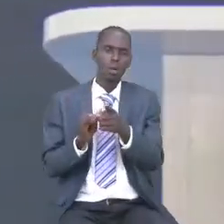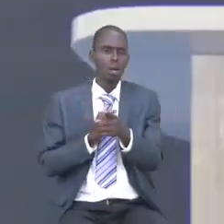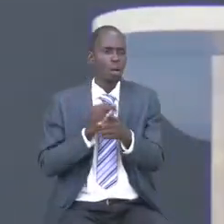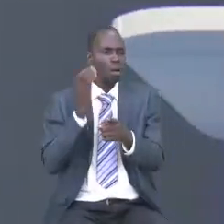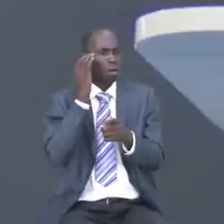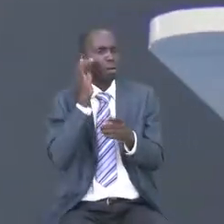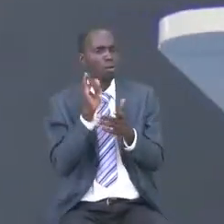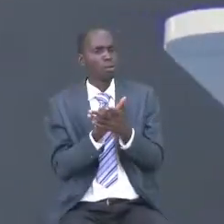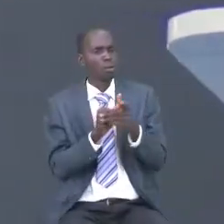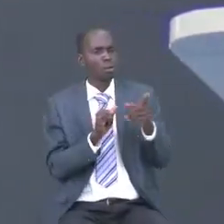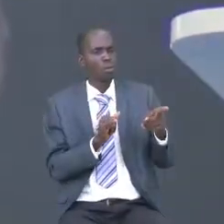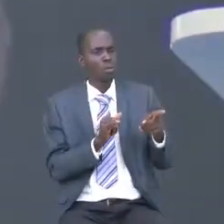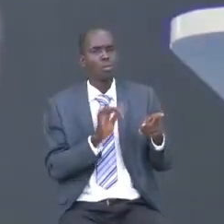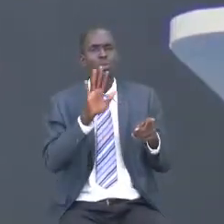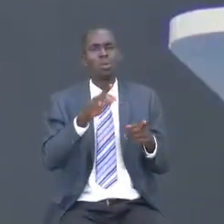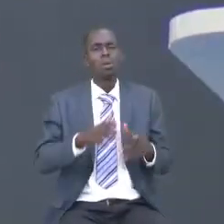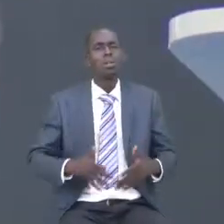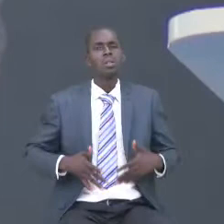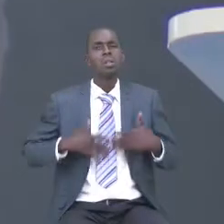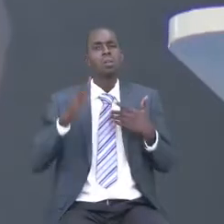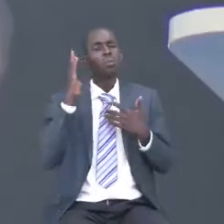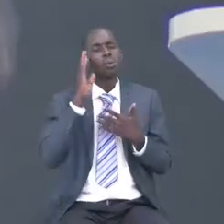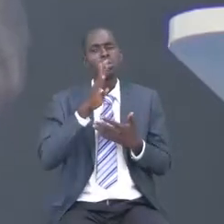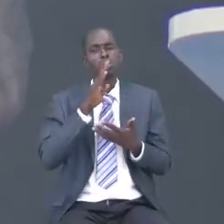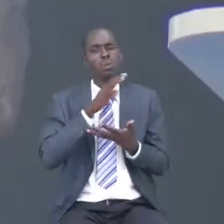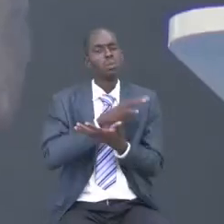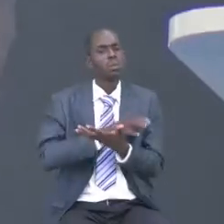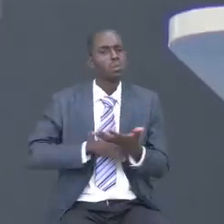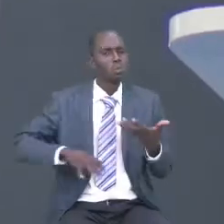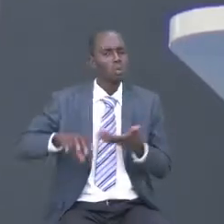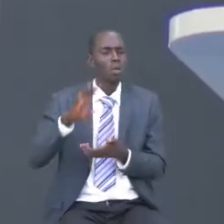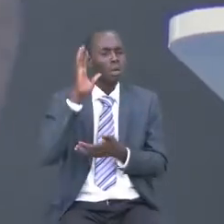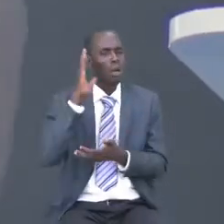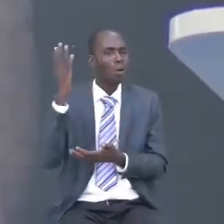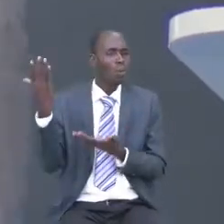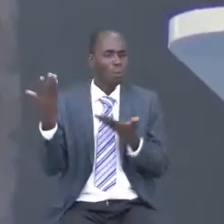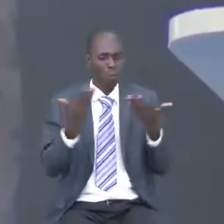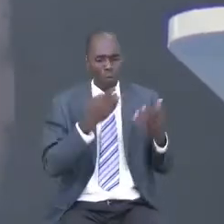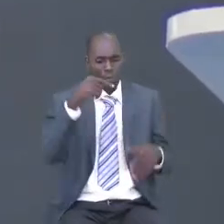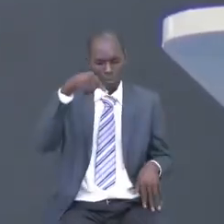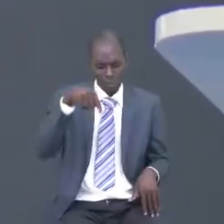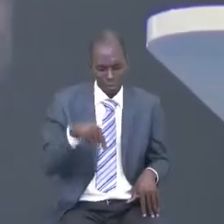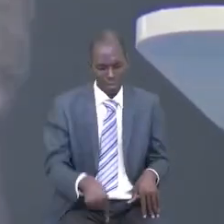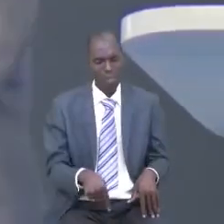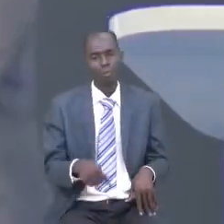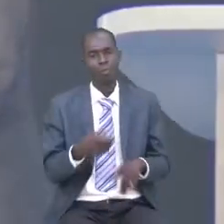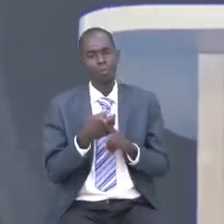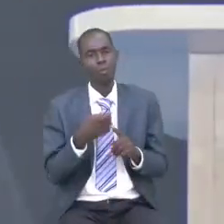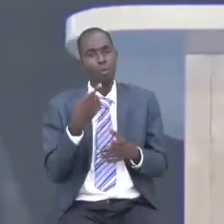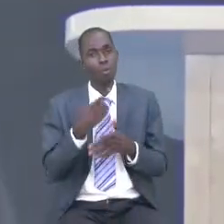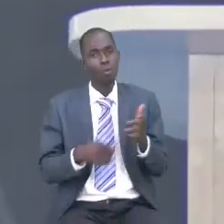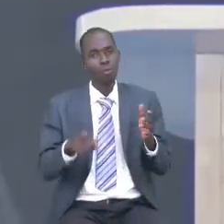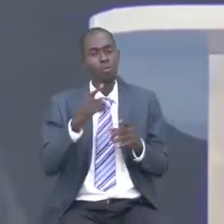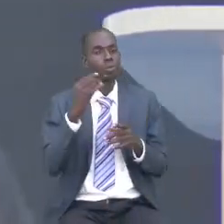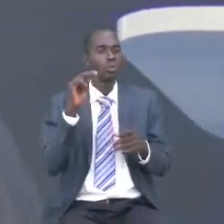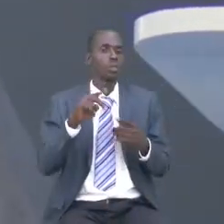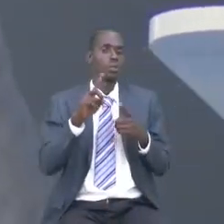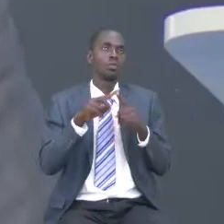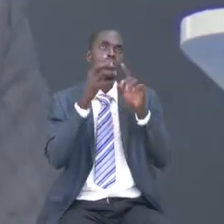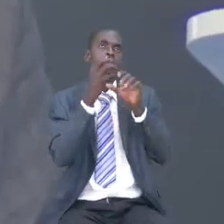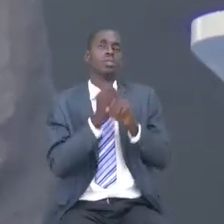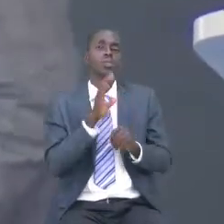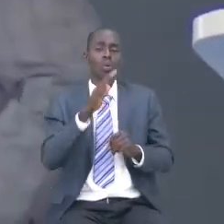there, your life will come to the level of what you are looking at. Your life will come to the